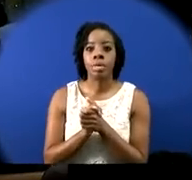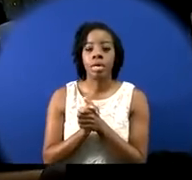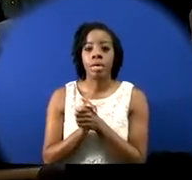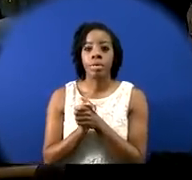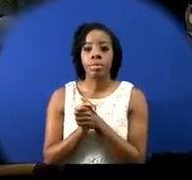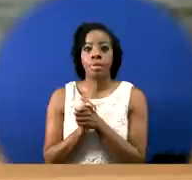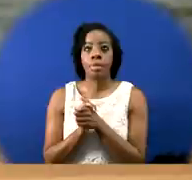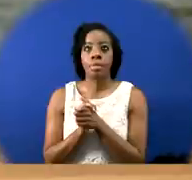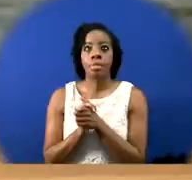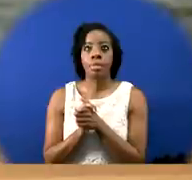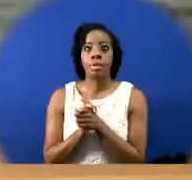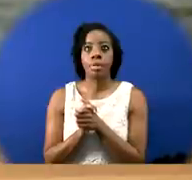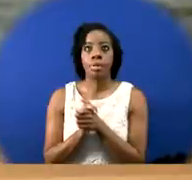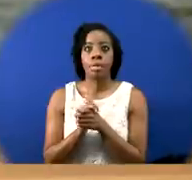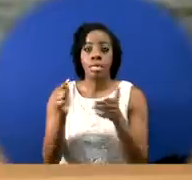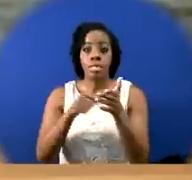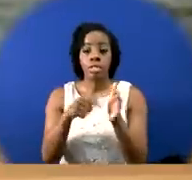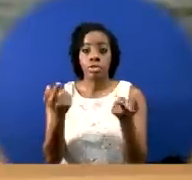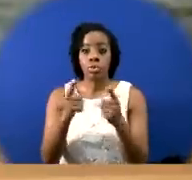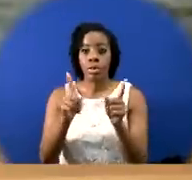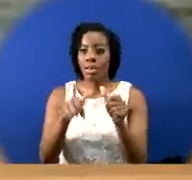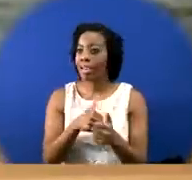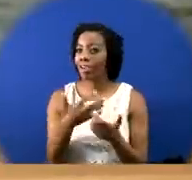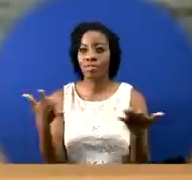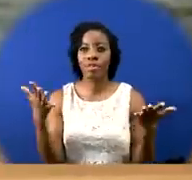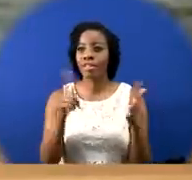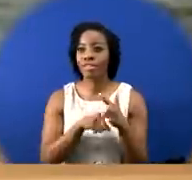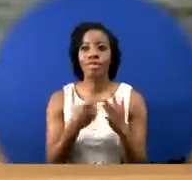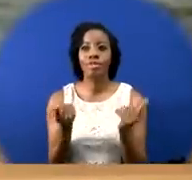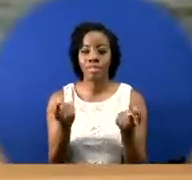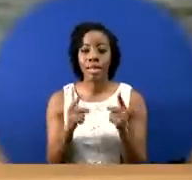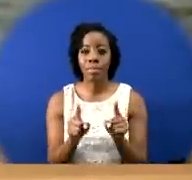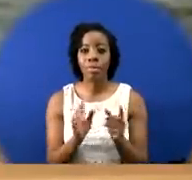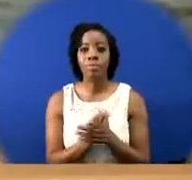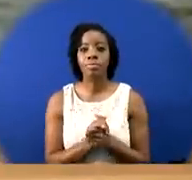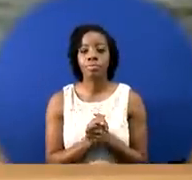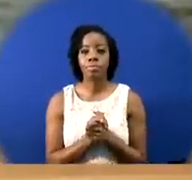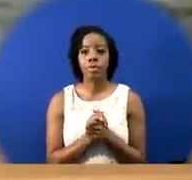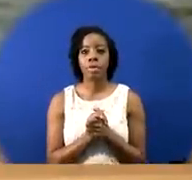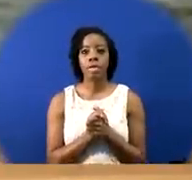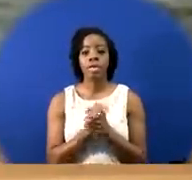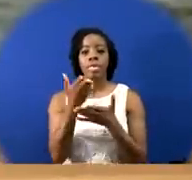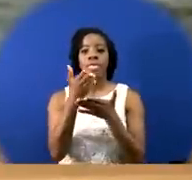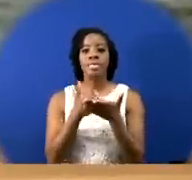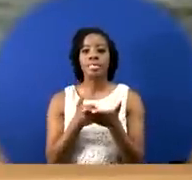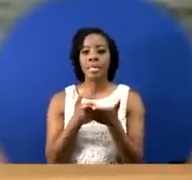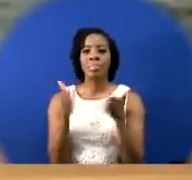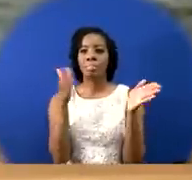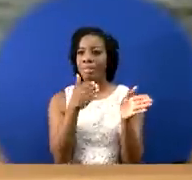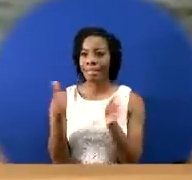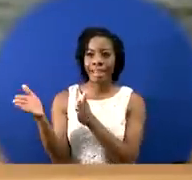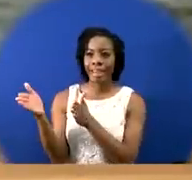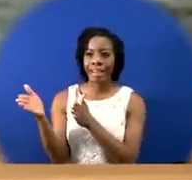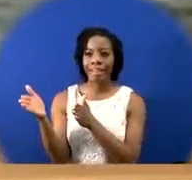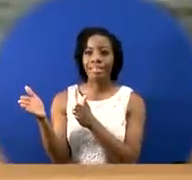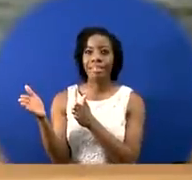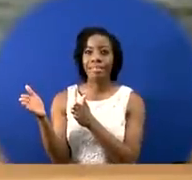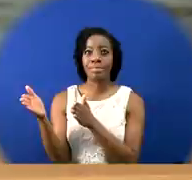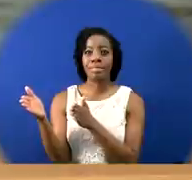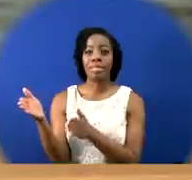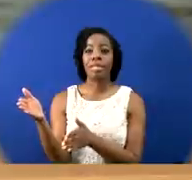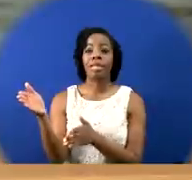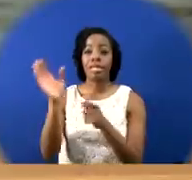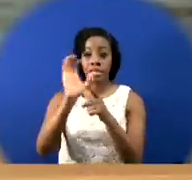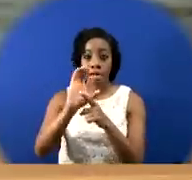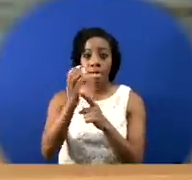Olives, this when everything unfolds. Now, you got to understand, there's some rationale behind this. There's some context to